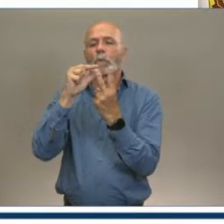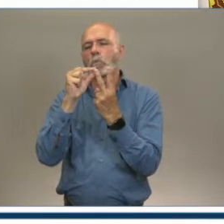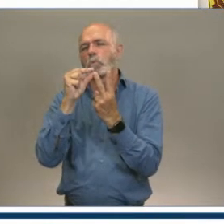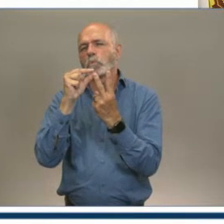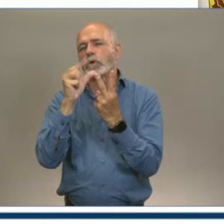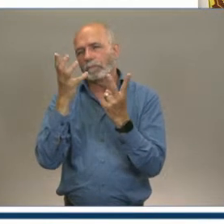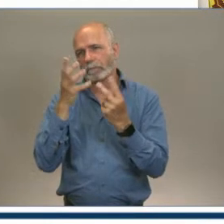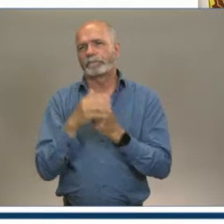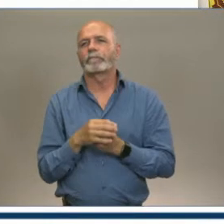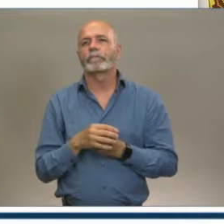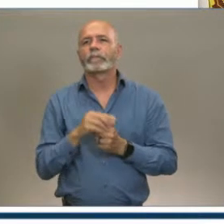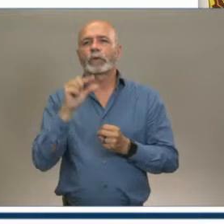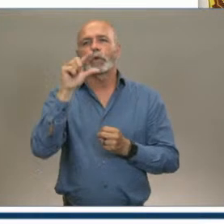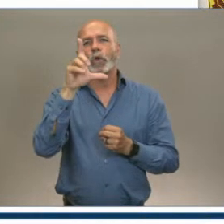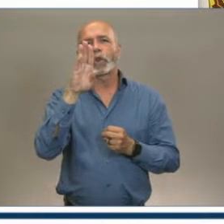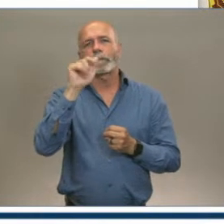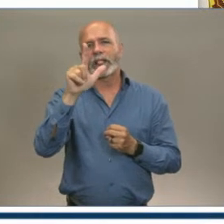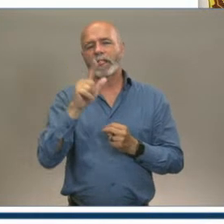Jesse.